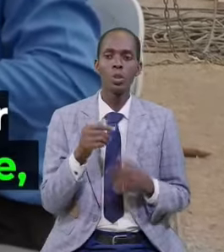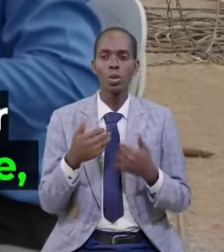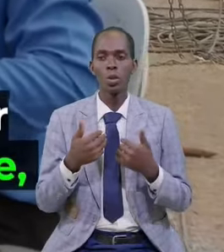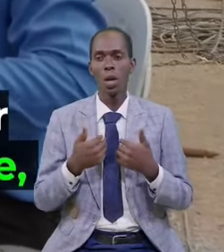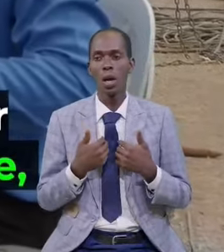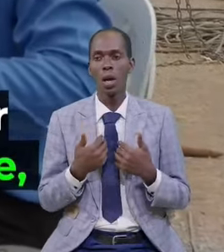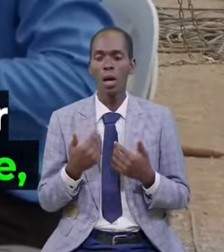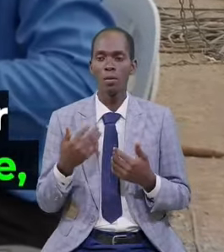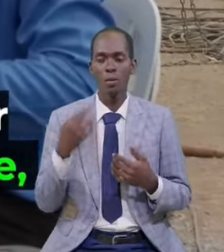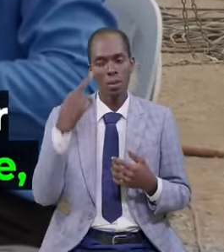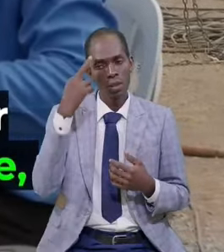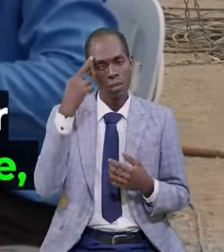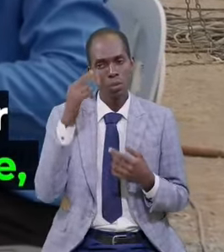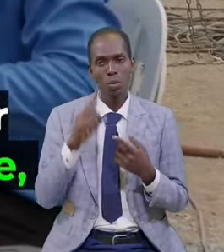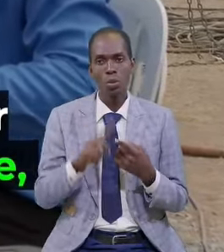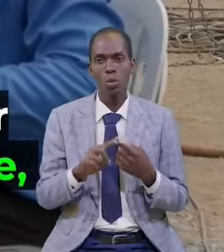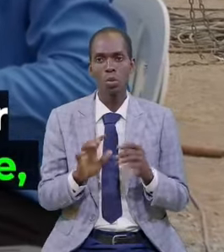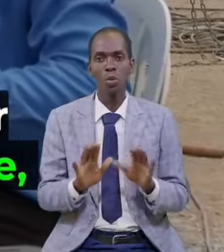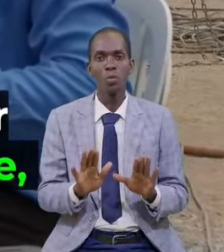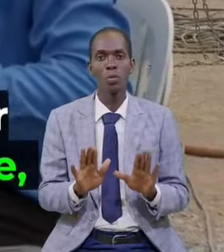have cl